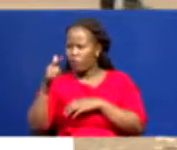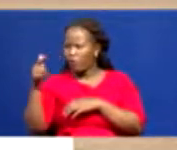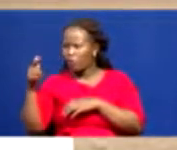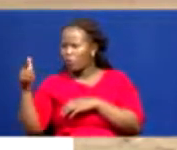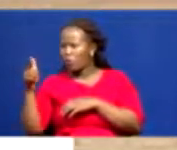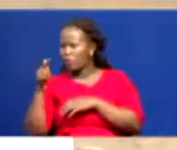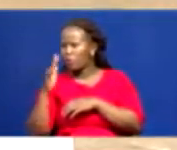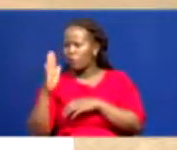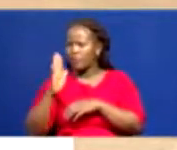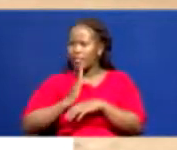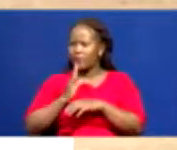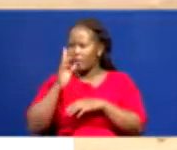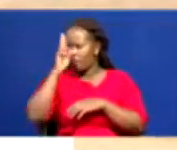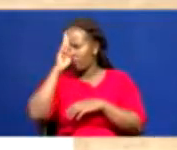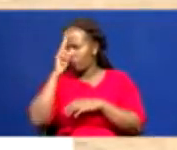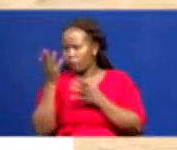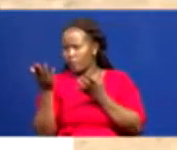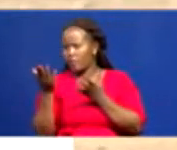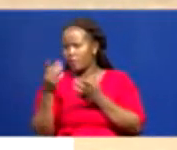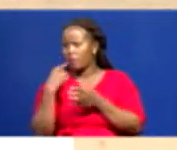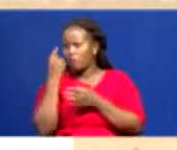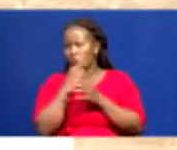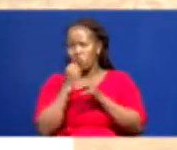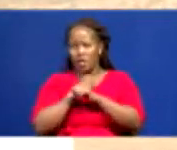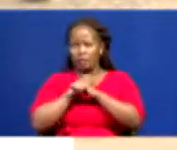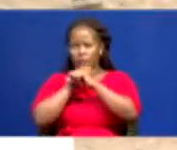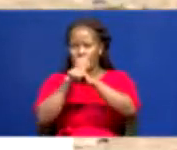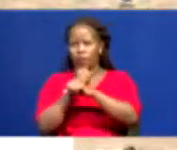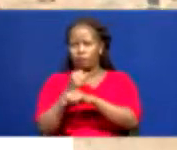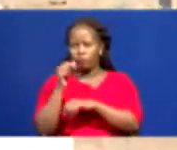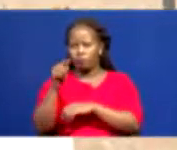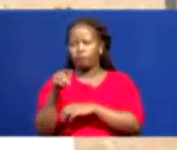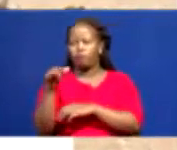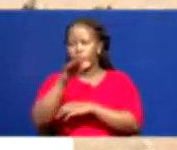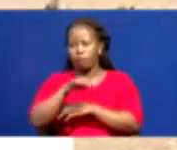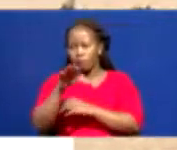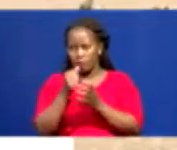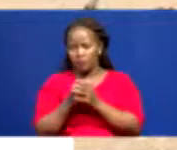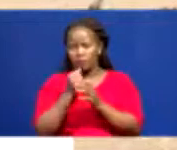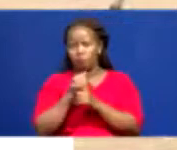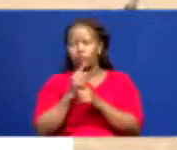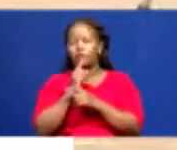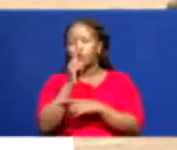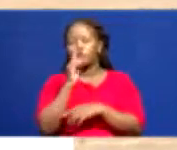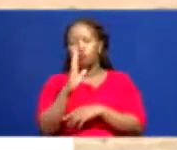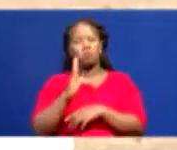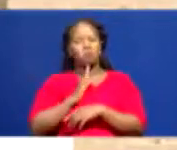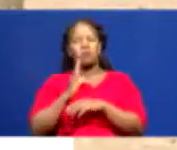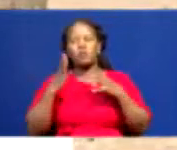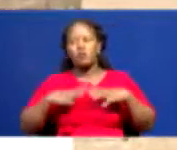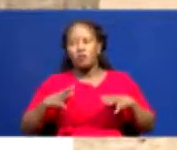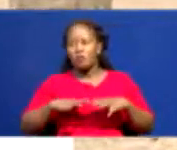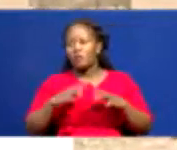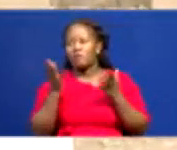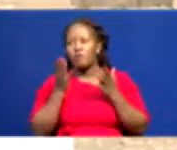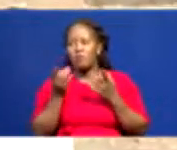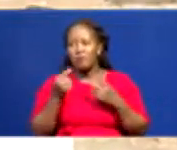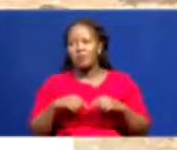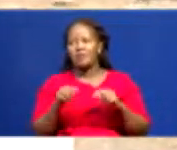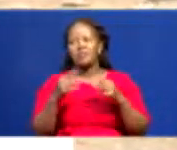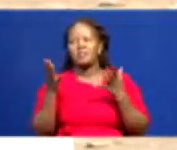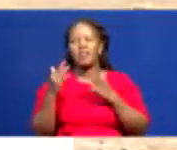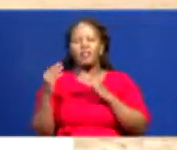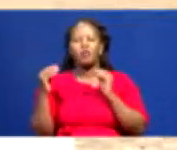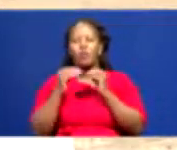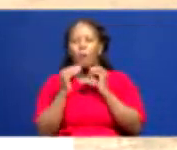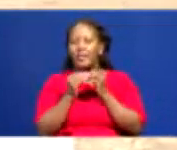security officers who are manning this particular grounds, just to ensure that the people are not infiltrating or rather